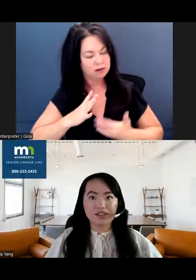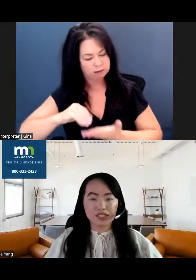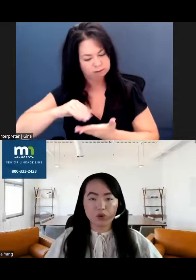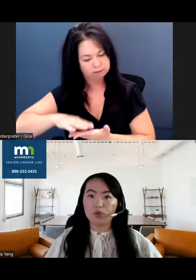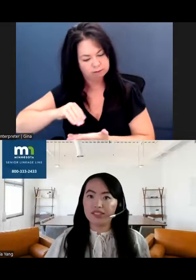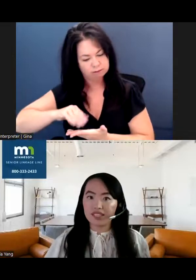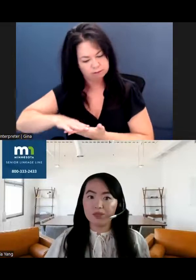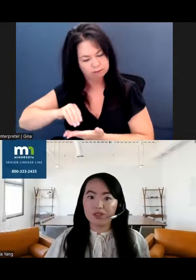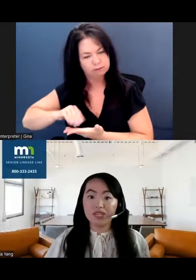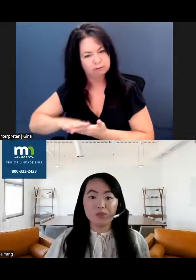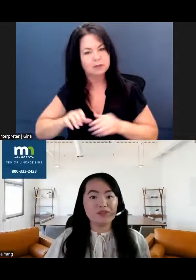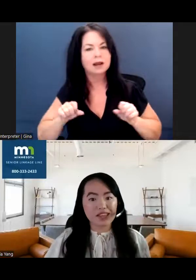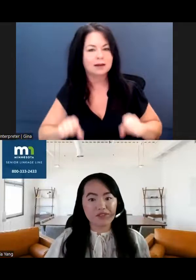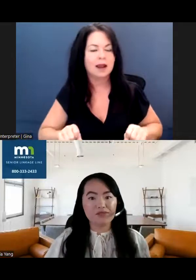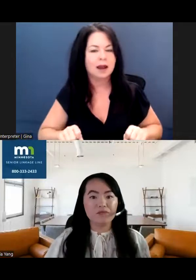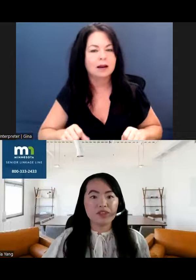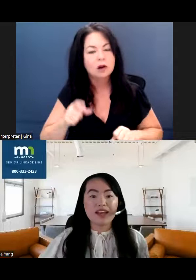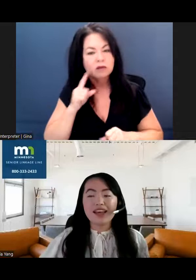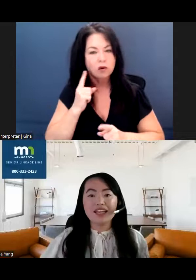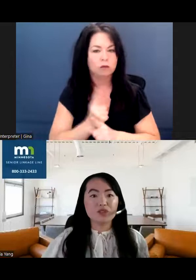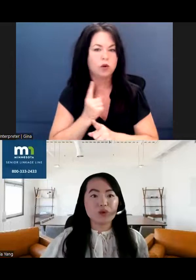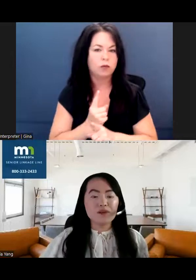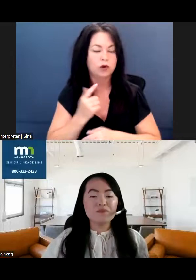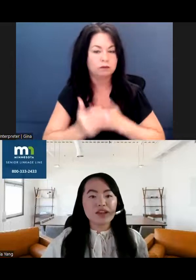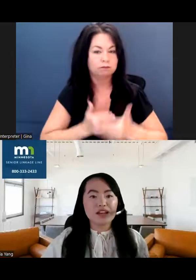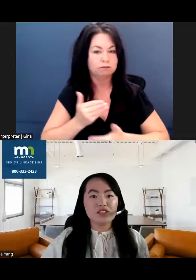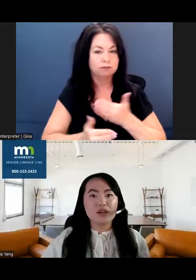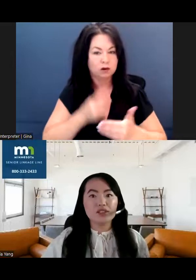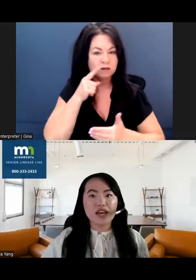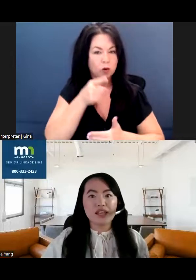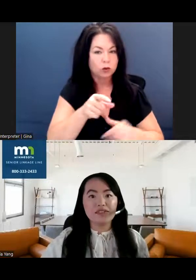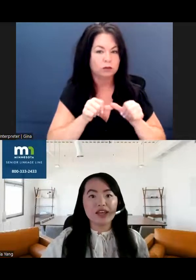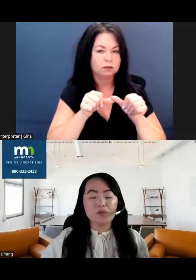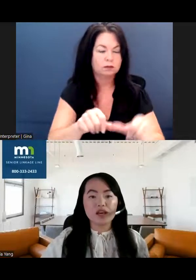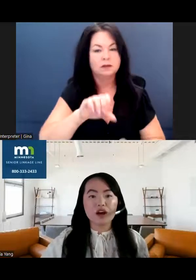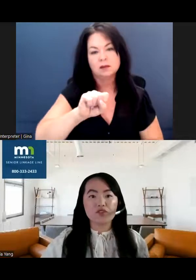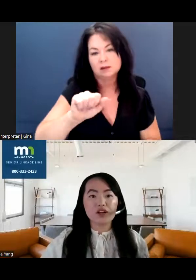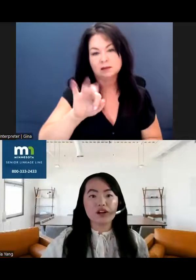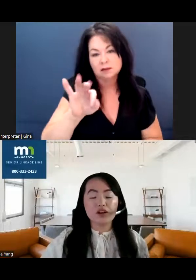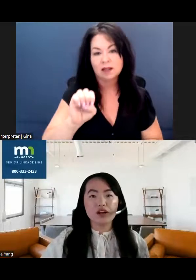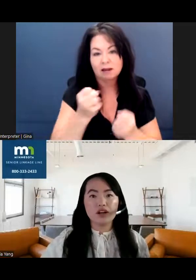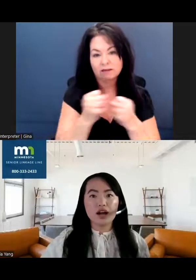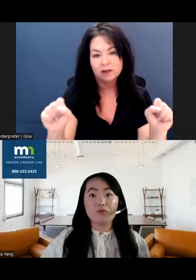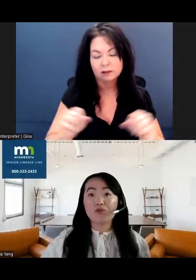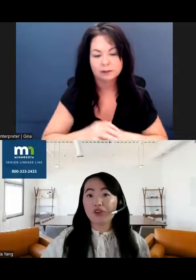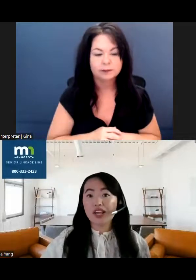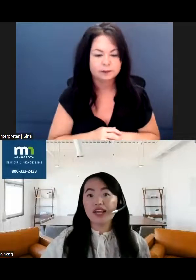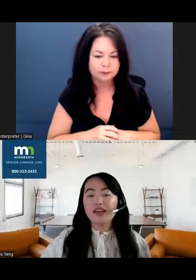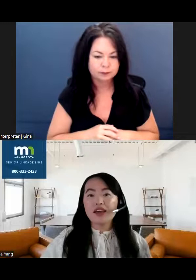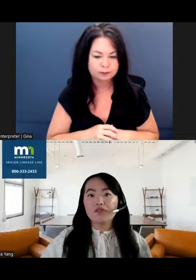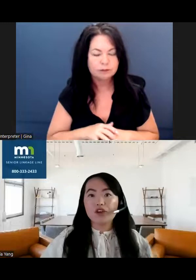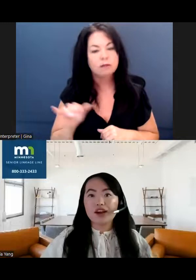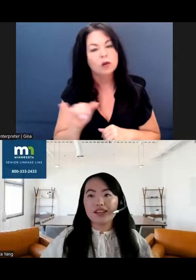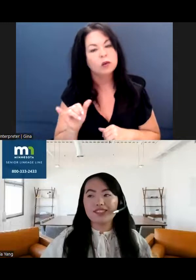to take the next appropriate steps to keep you safe. As well, I do want to add in that we offer a